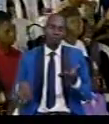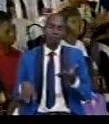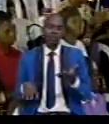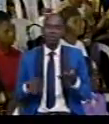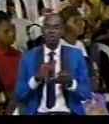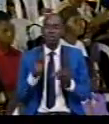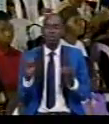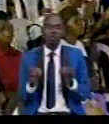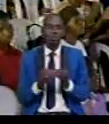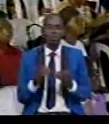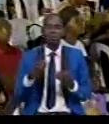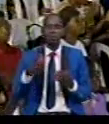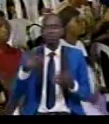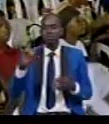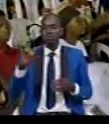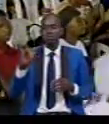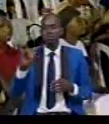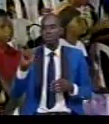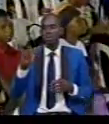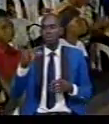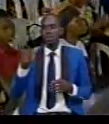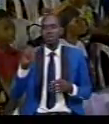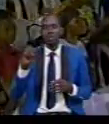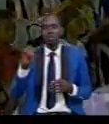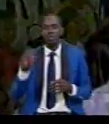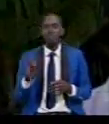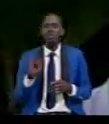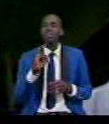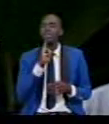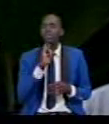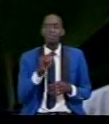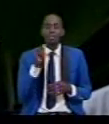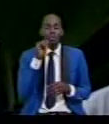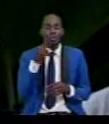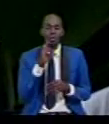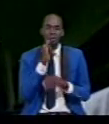dialysis. She is free. The next testifier.